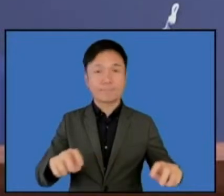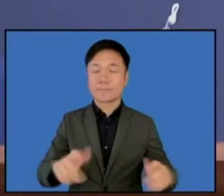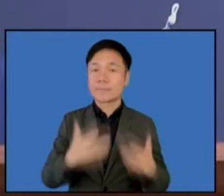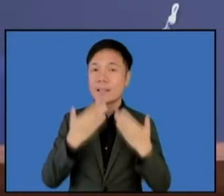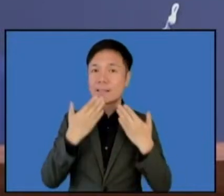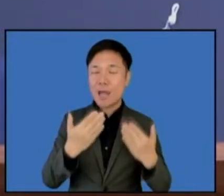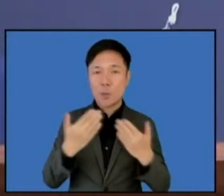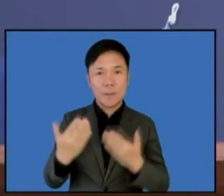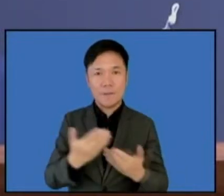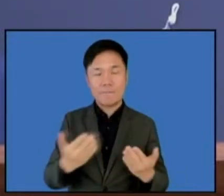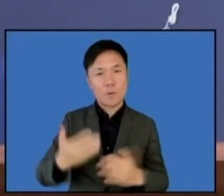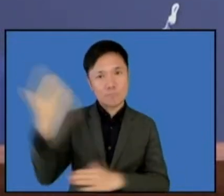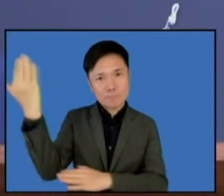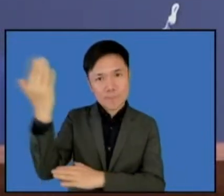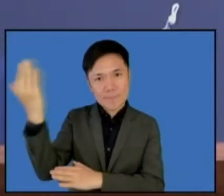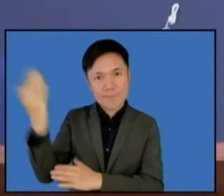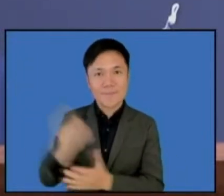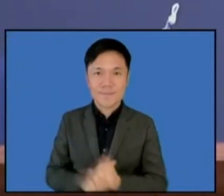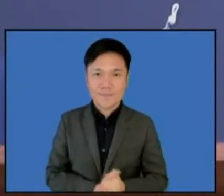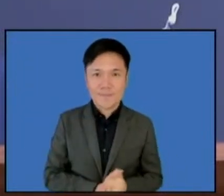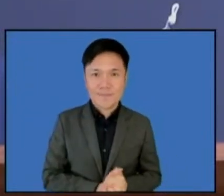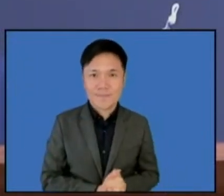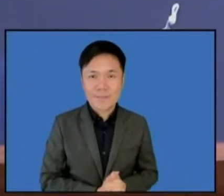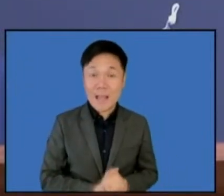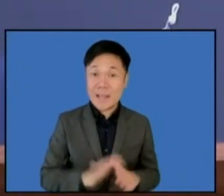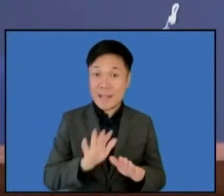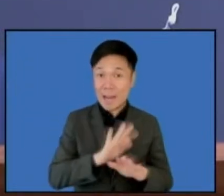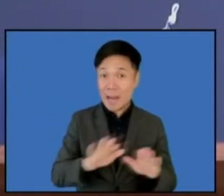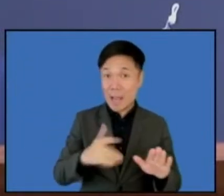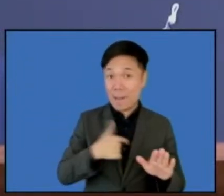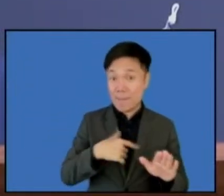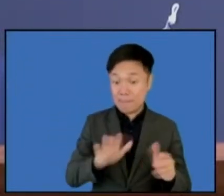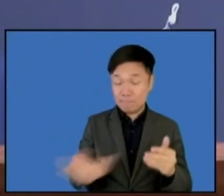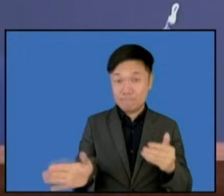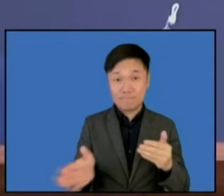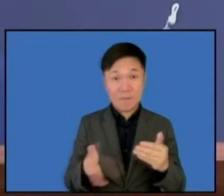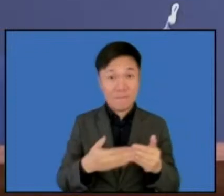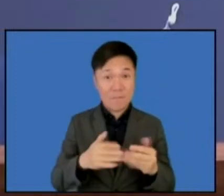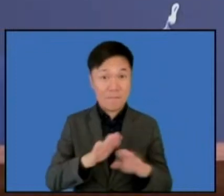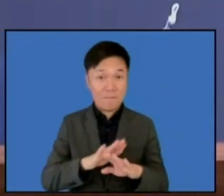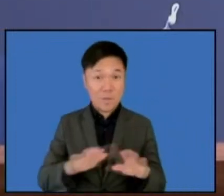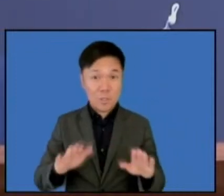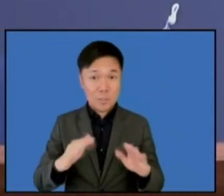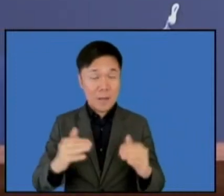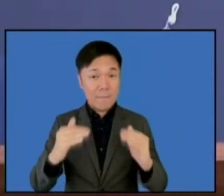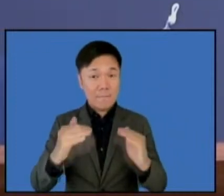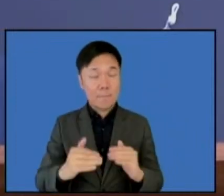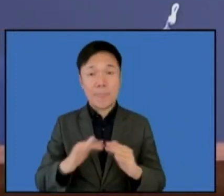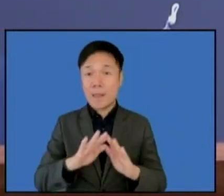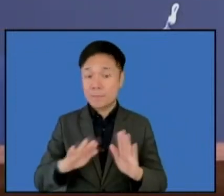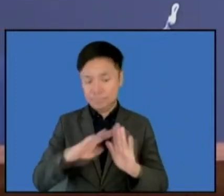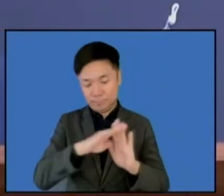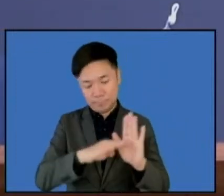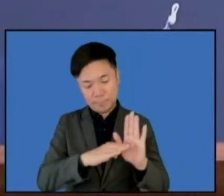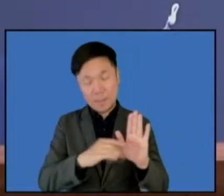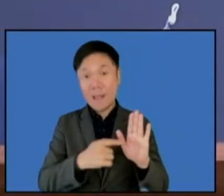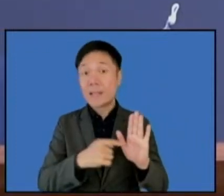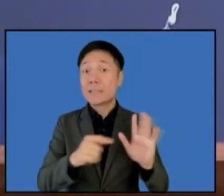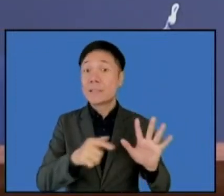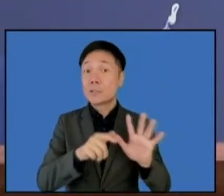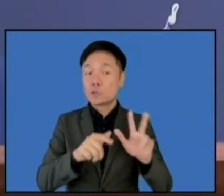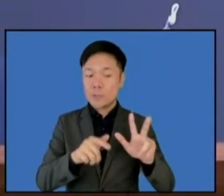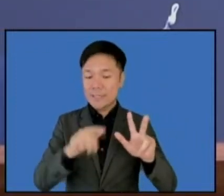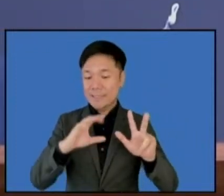their active participation. The meeting has now concluded. Its deliberation under Agenda Item